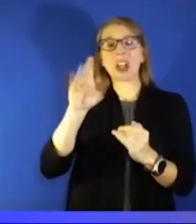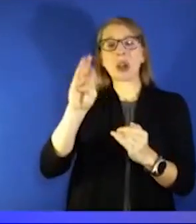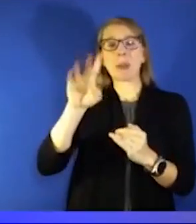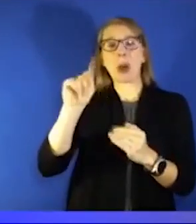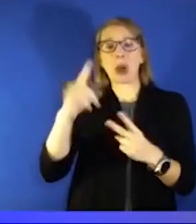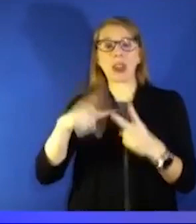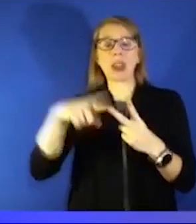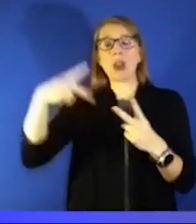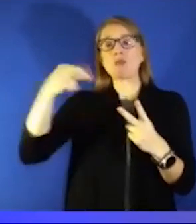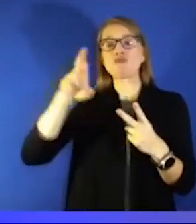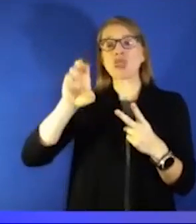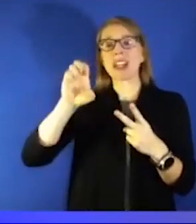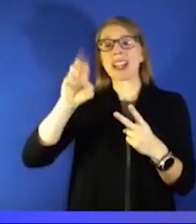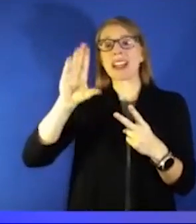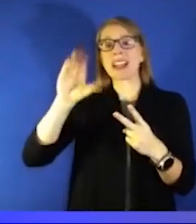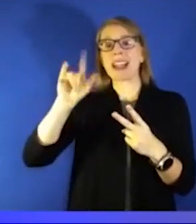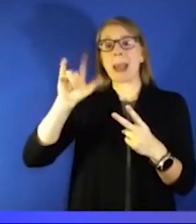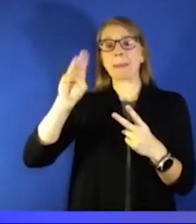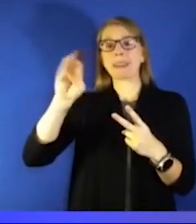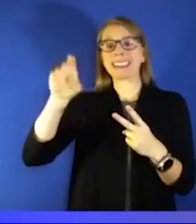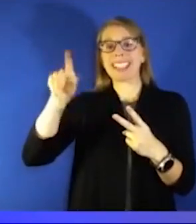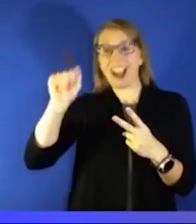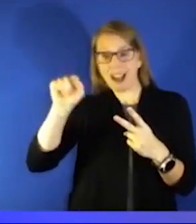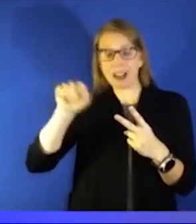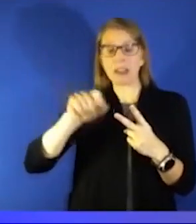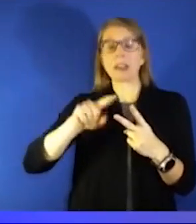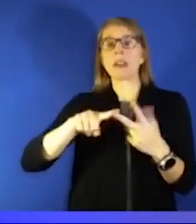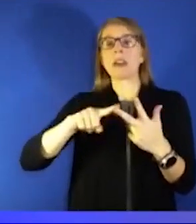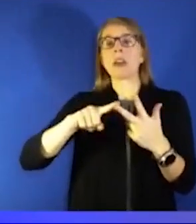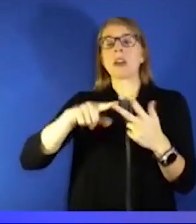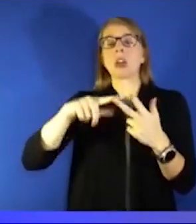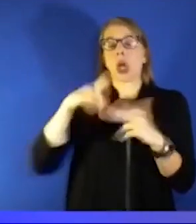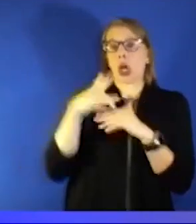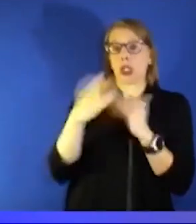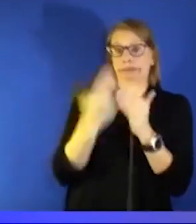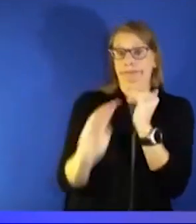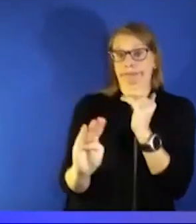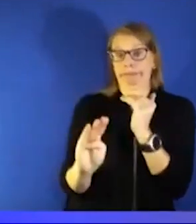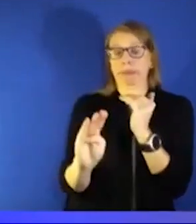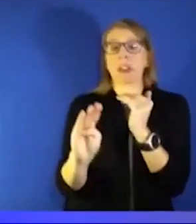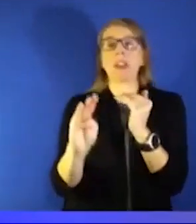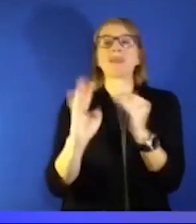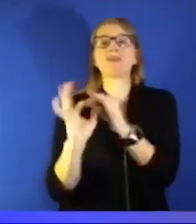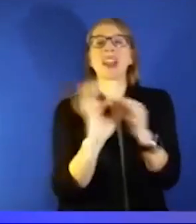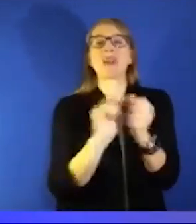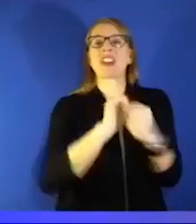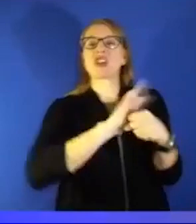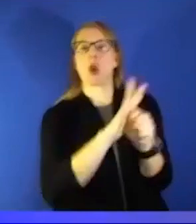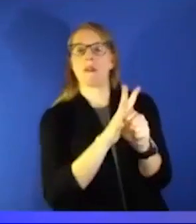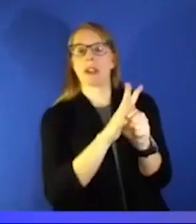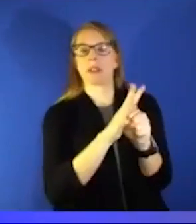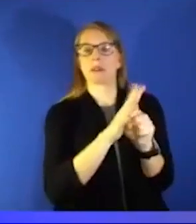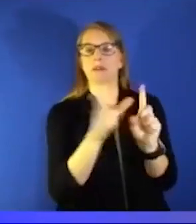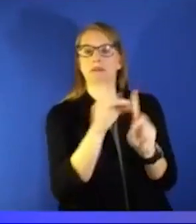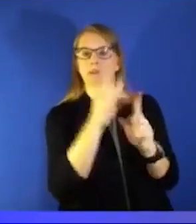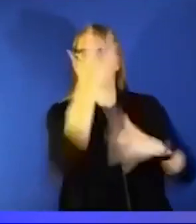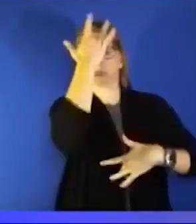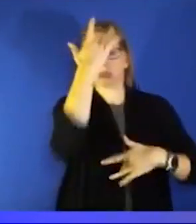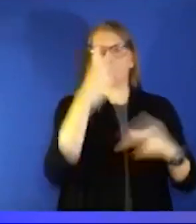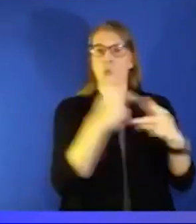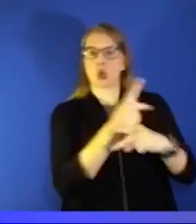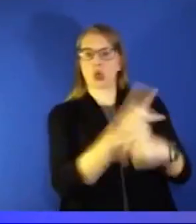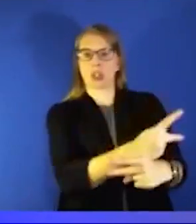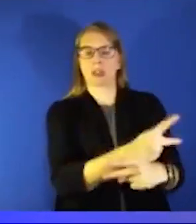also called toxemia, preterm delivery. And so the news is getting worse as far as the pathology